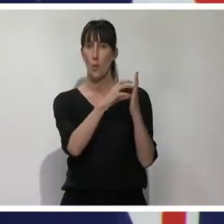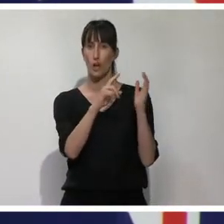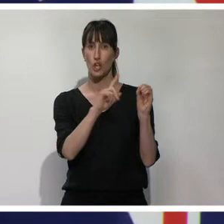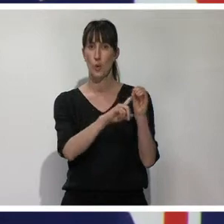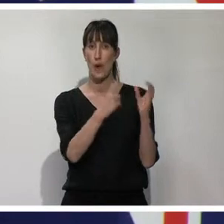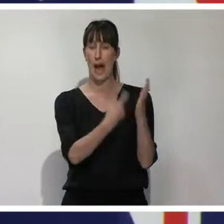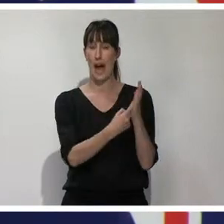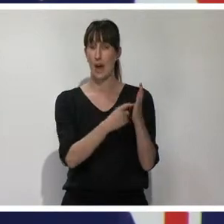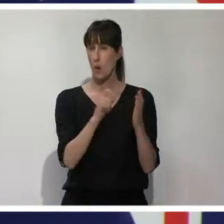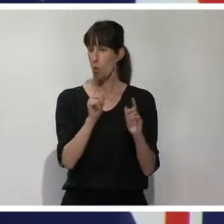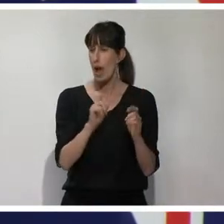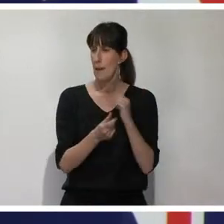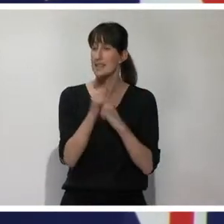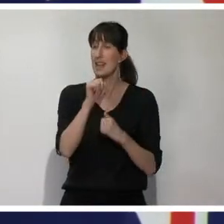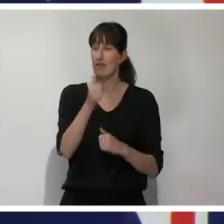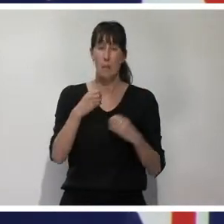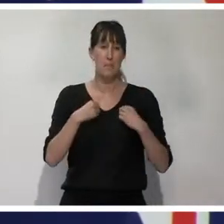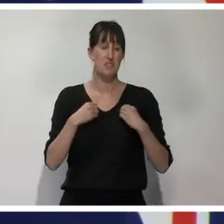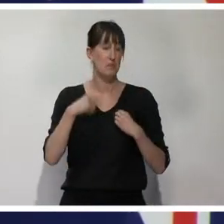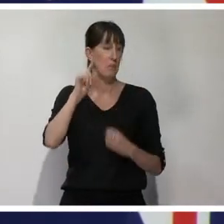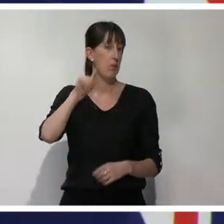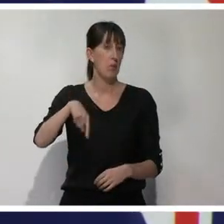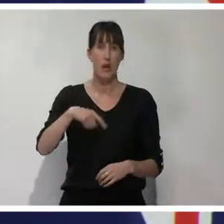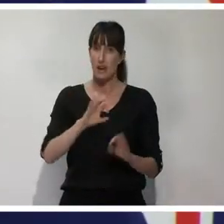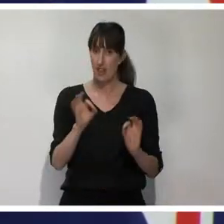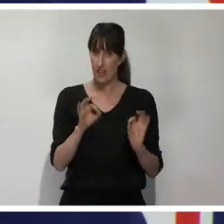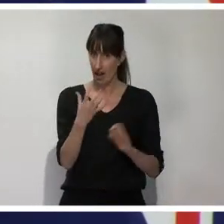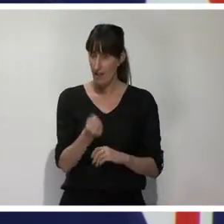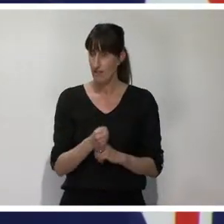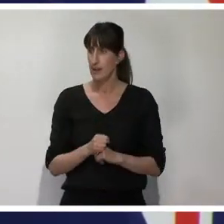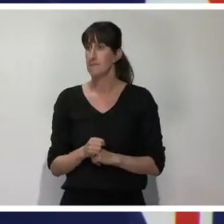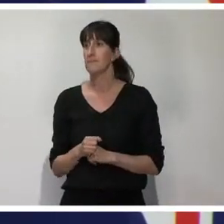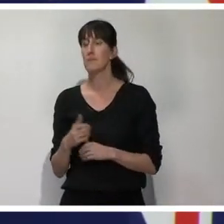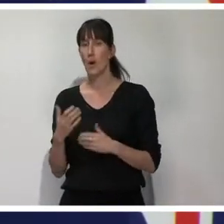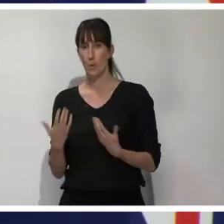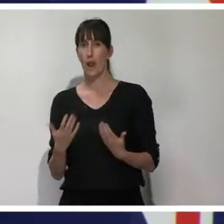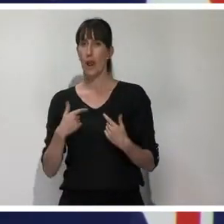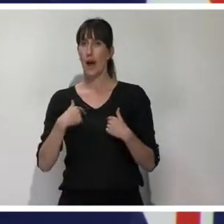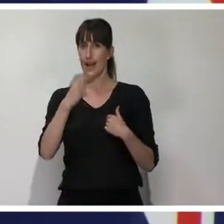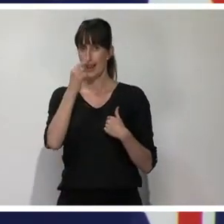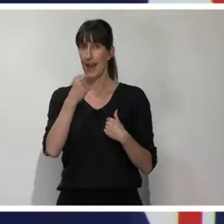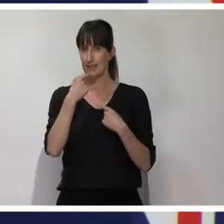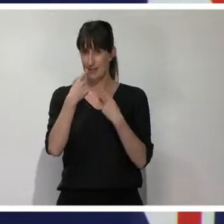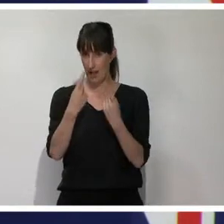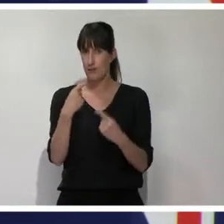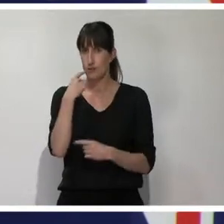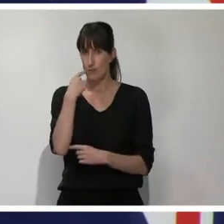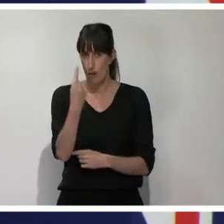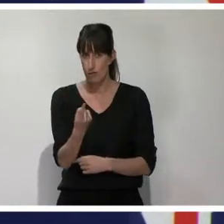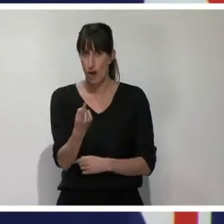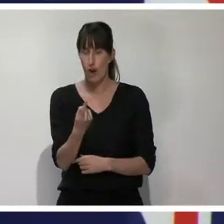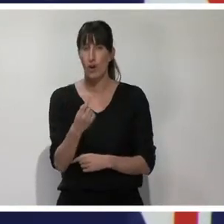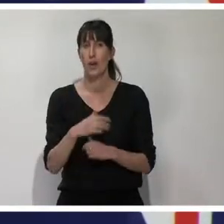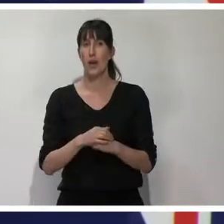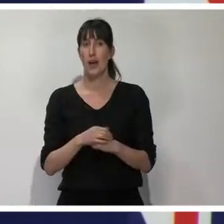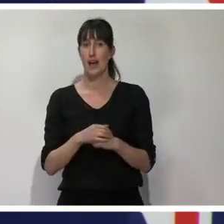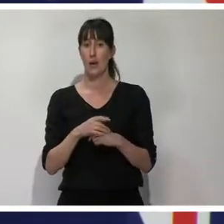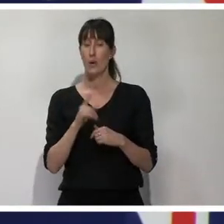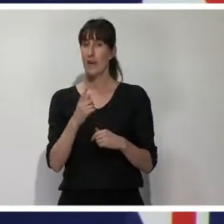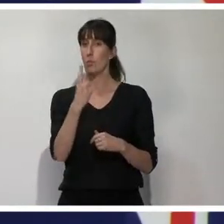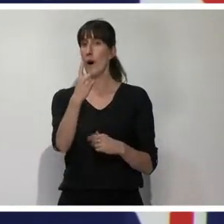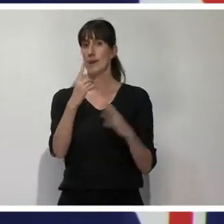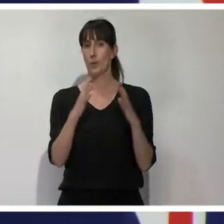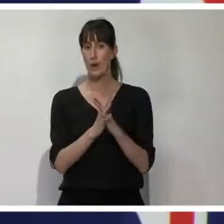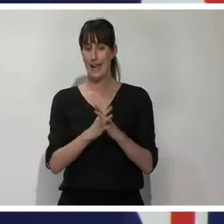the health order. I'll need to check actually the penalty regime that sits alongside it. I can give you an update on that tomorrow, but we are giving that week